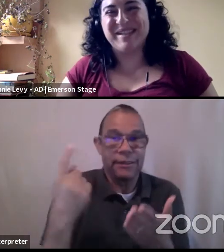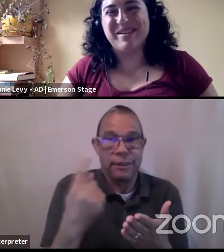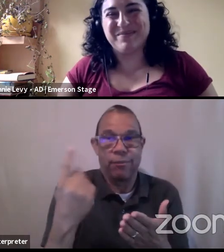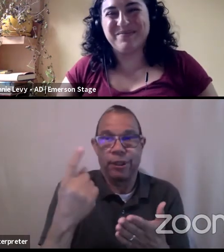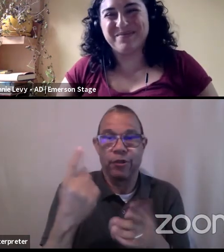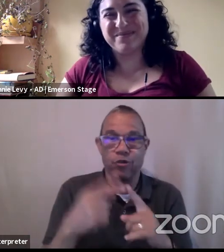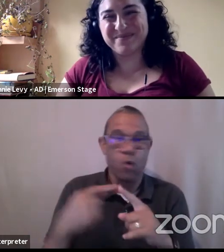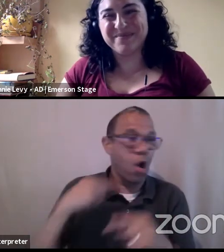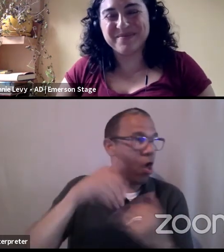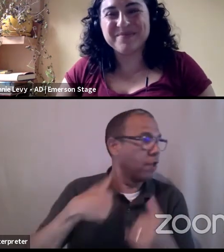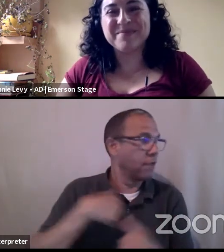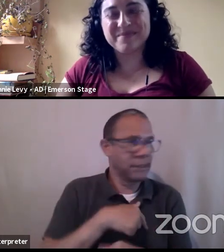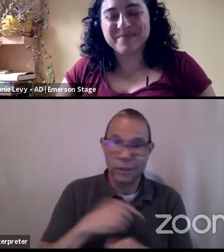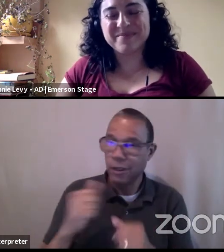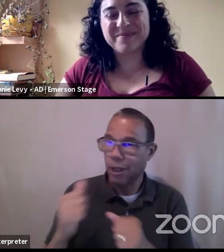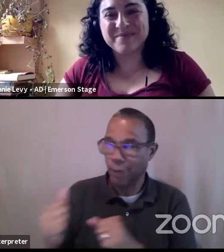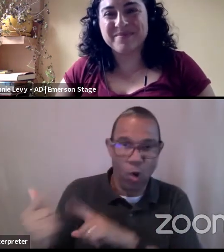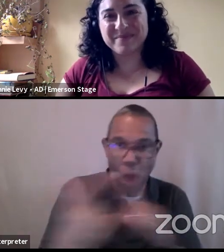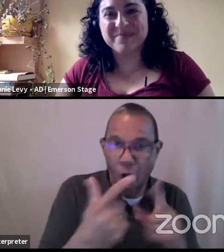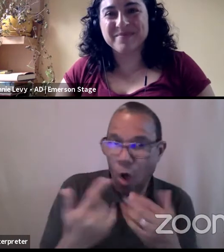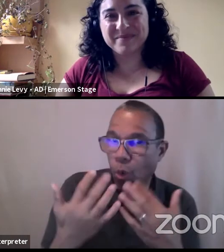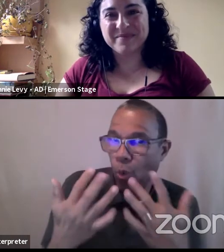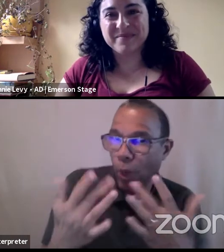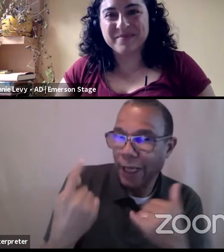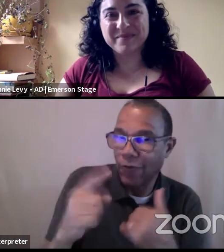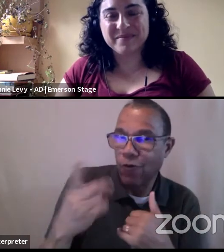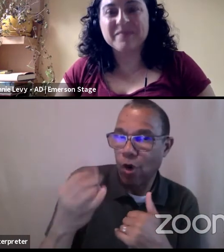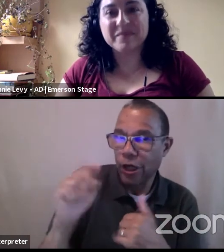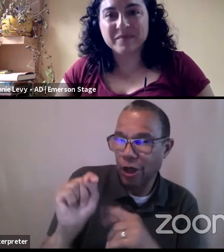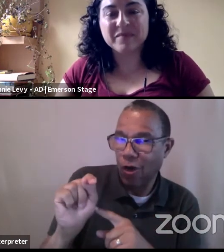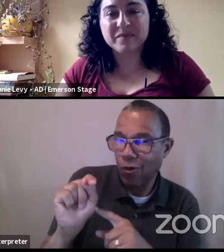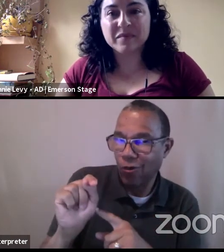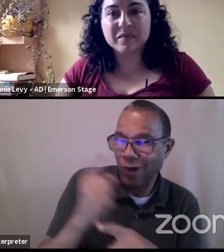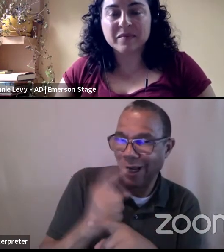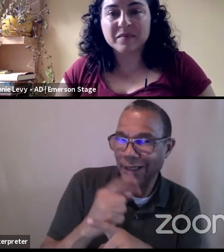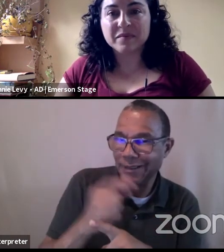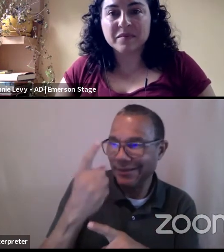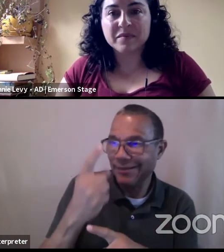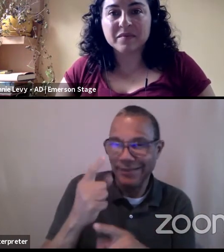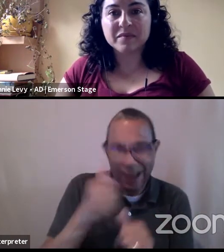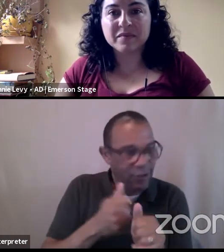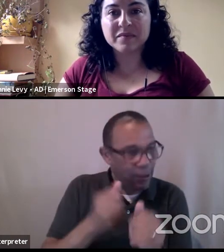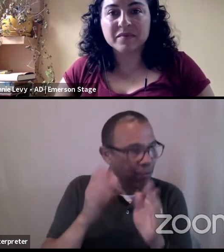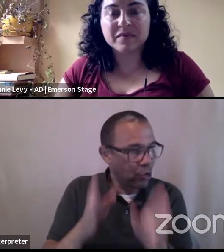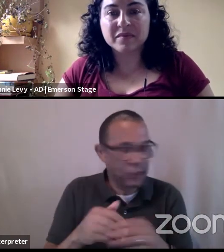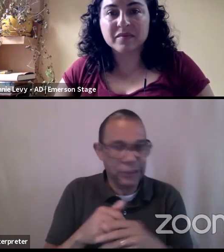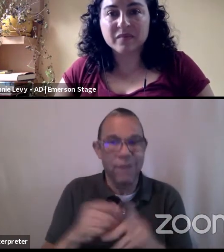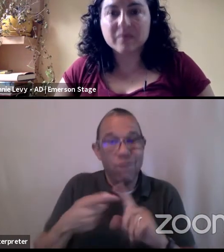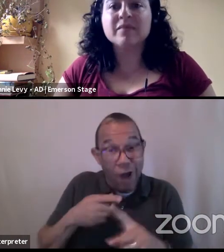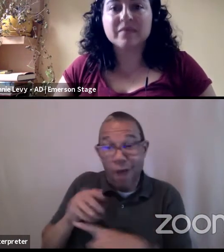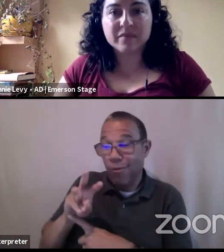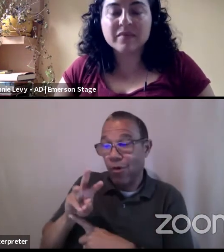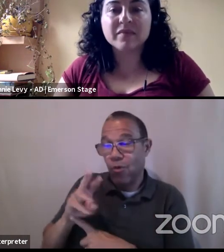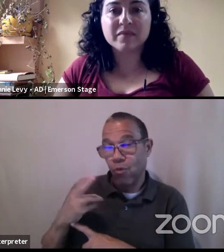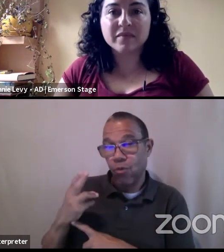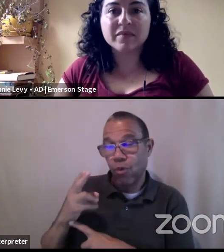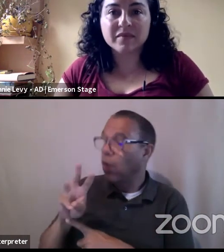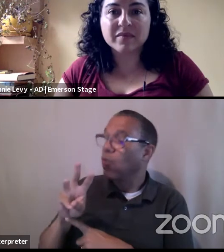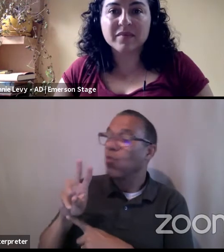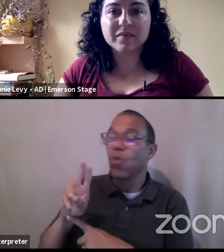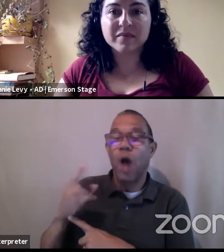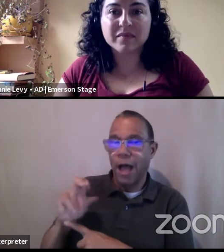of us are waiting for Godot. Uh, right. But it's coming from Wuhan. It's, there's nothing in theater that can compete with this idea. think right now, there's no